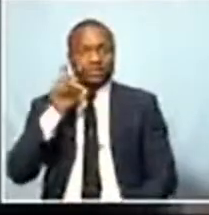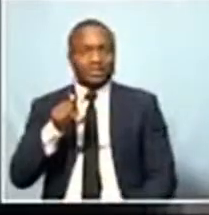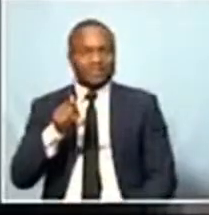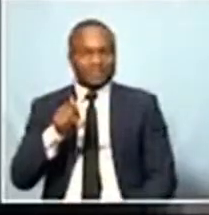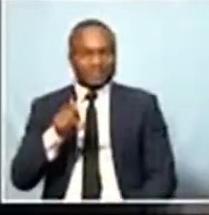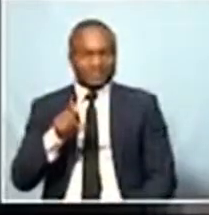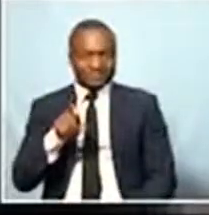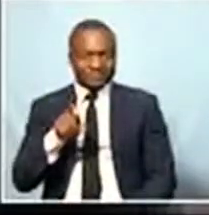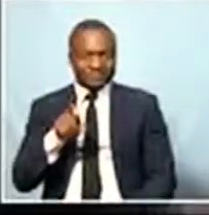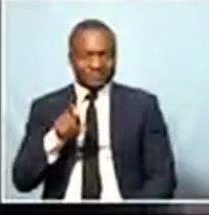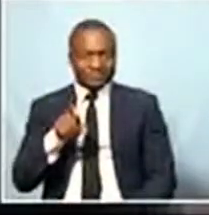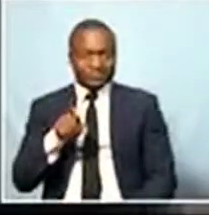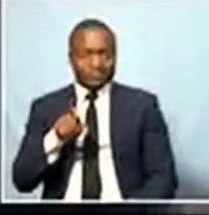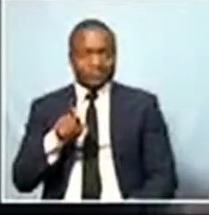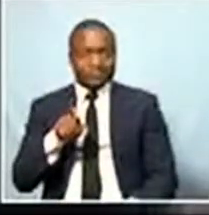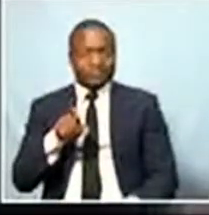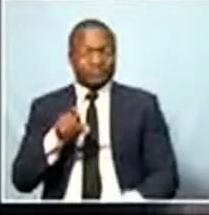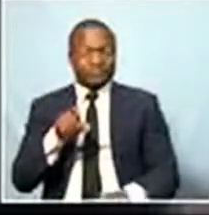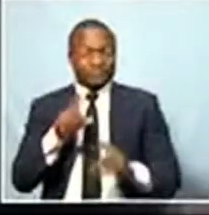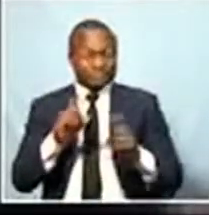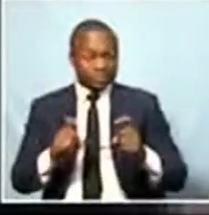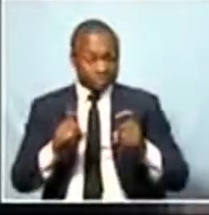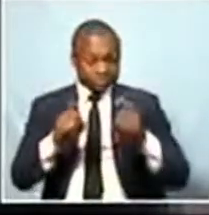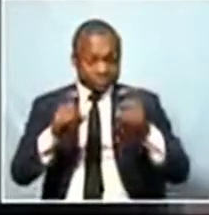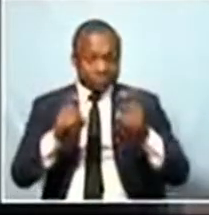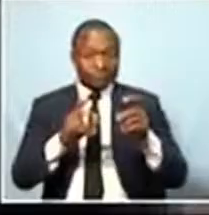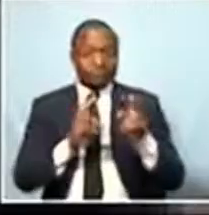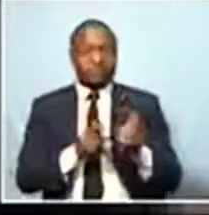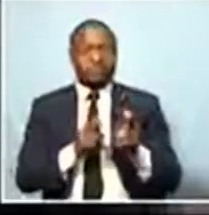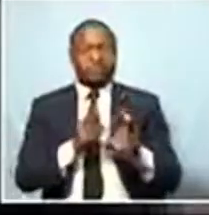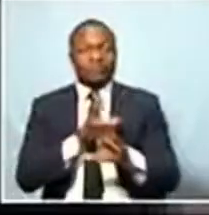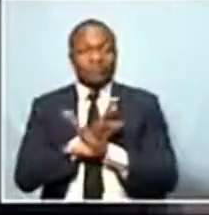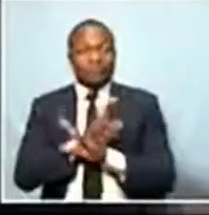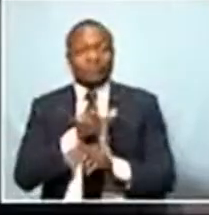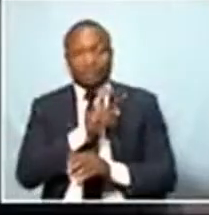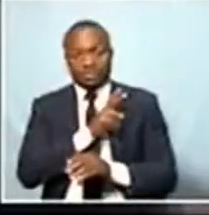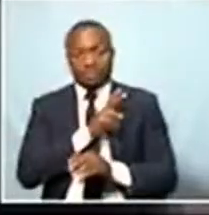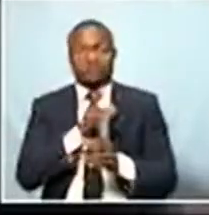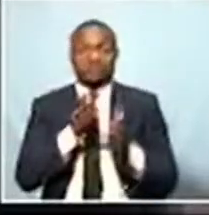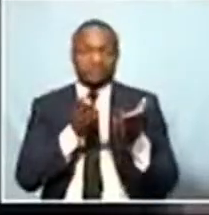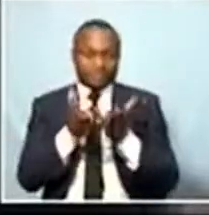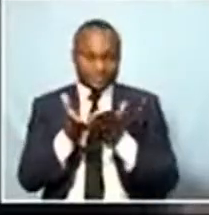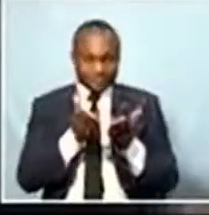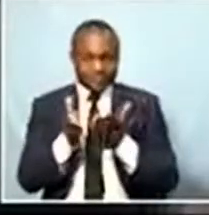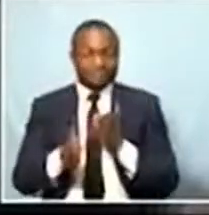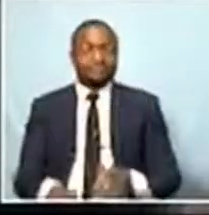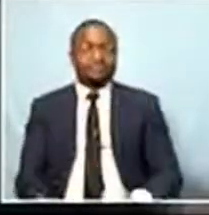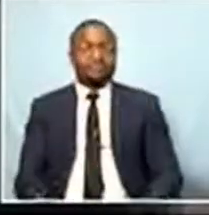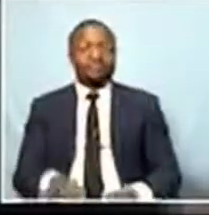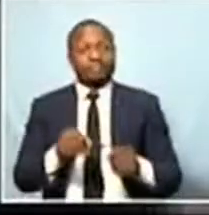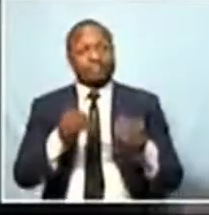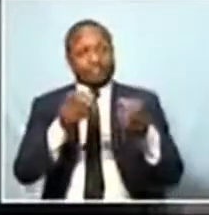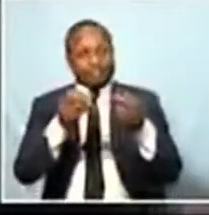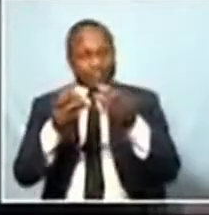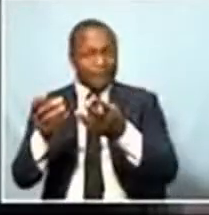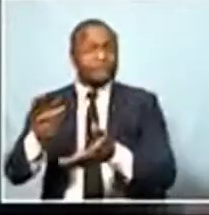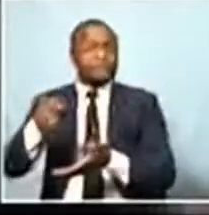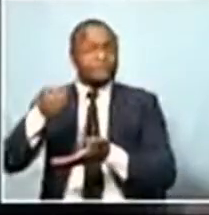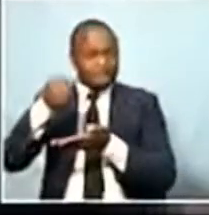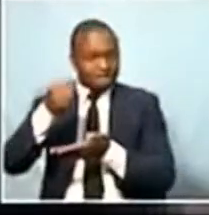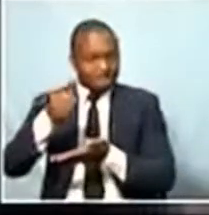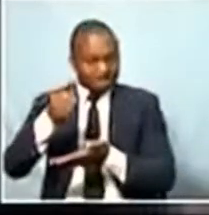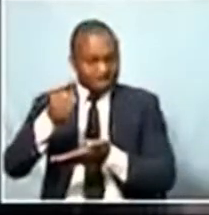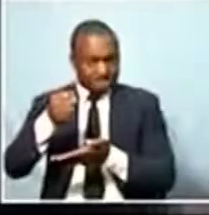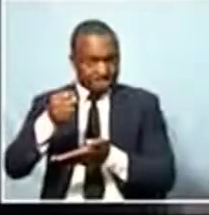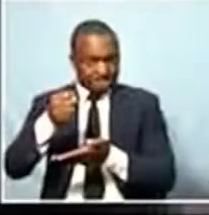deserving officers that comes to in response from the Zambia Police Service is that most of their budget is in